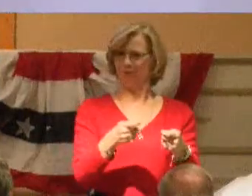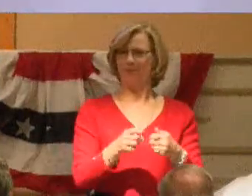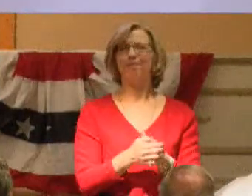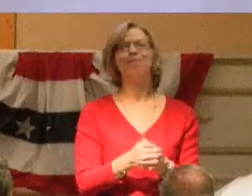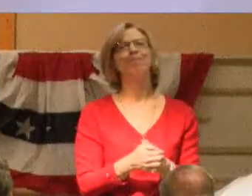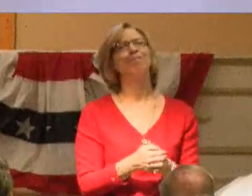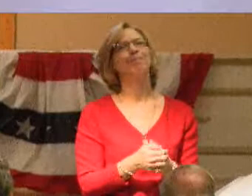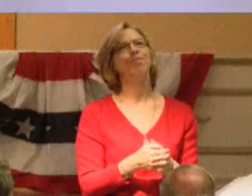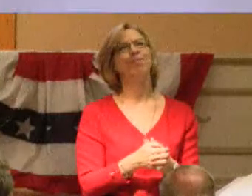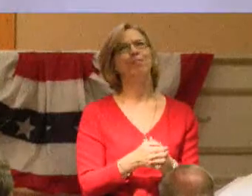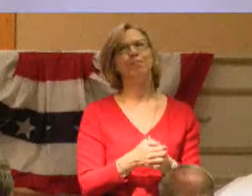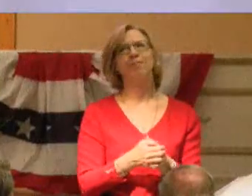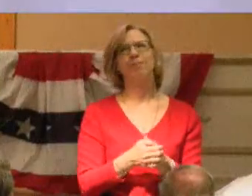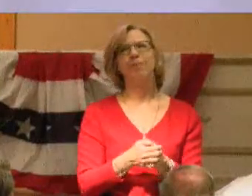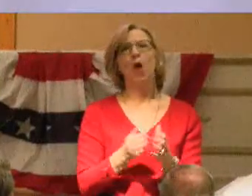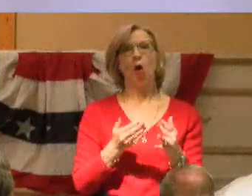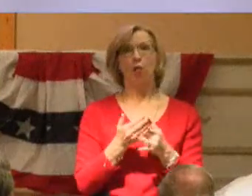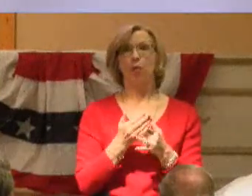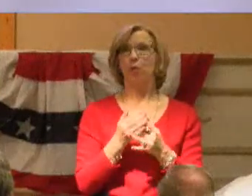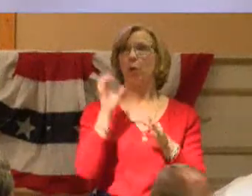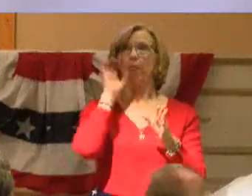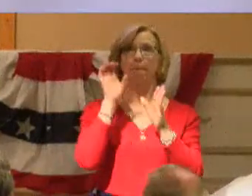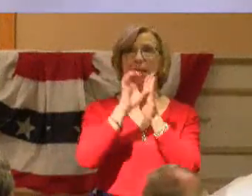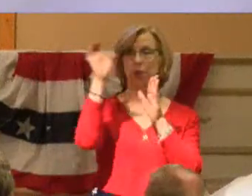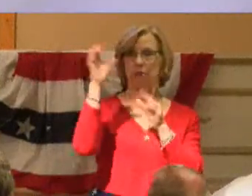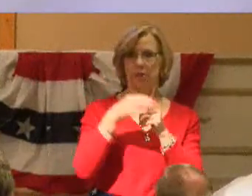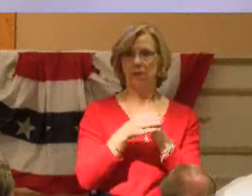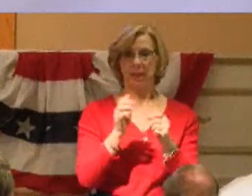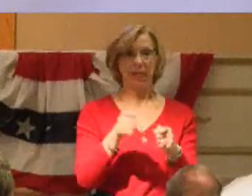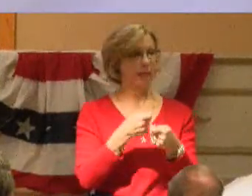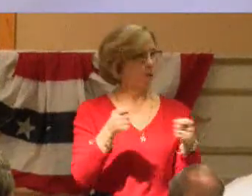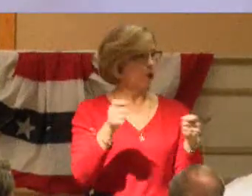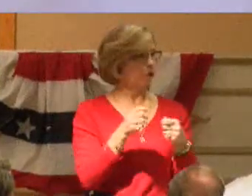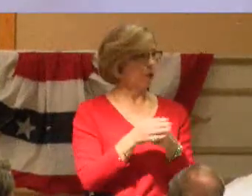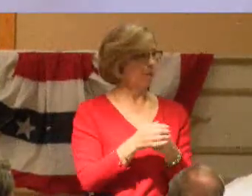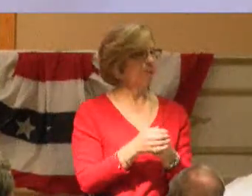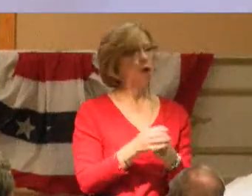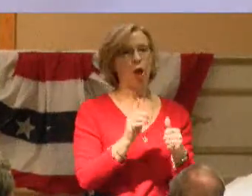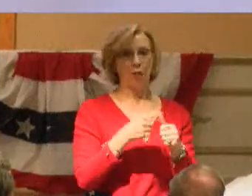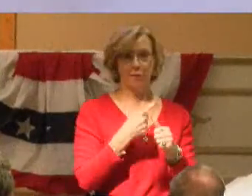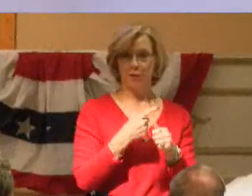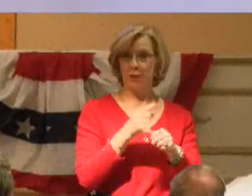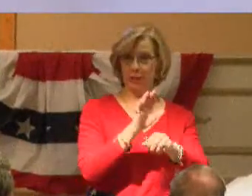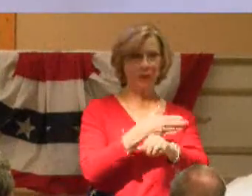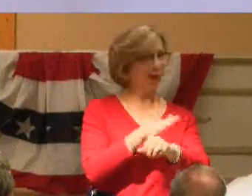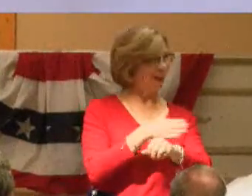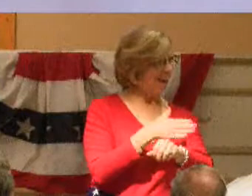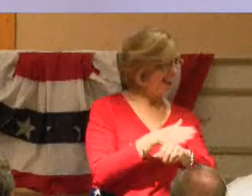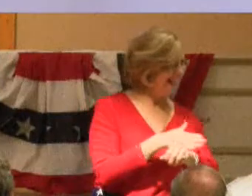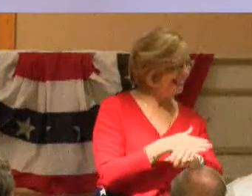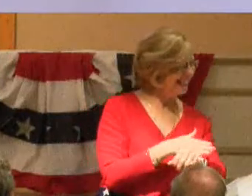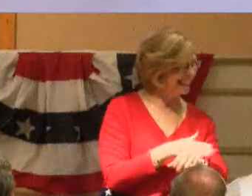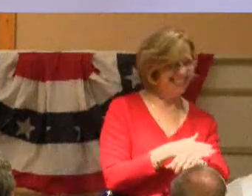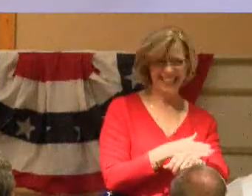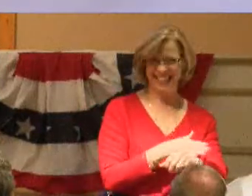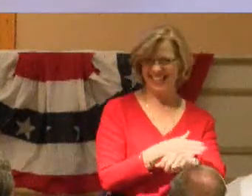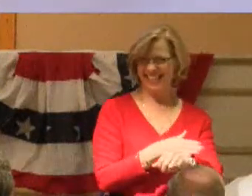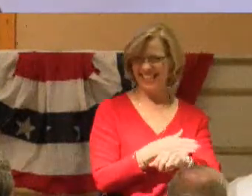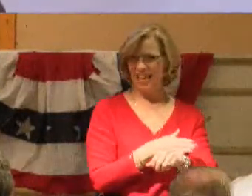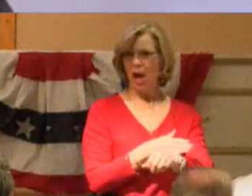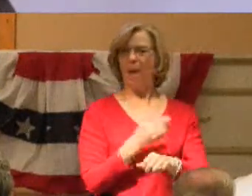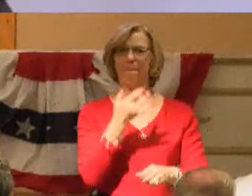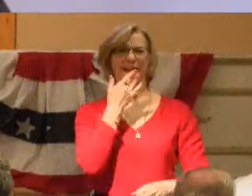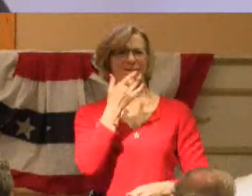it was. No, it was during the slideshow and that they played. And the first song they played was one of my favorite. I love